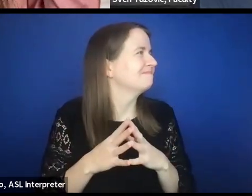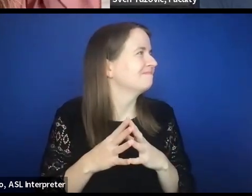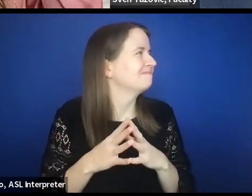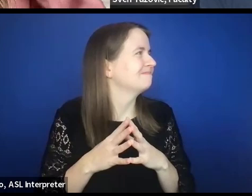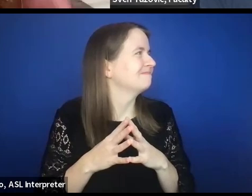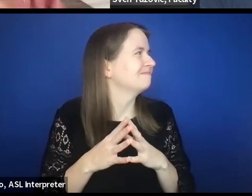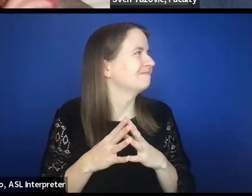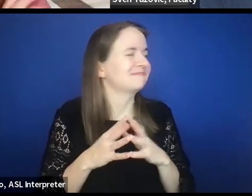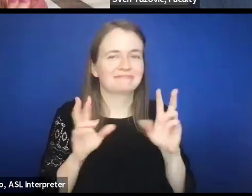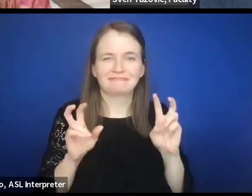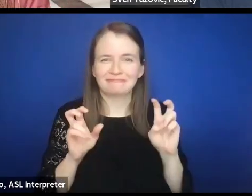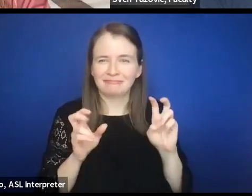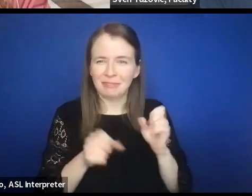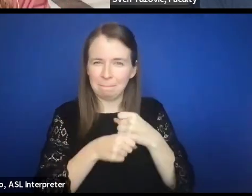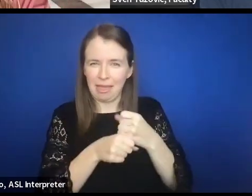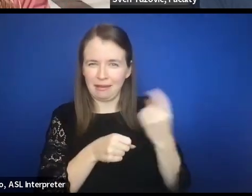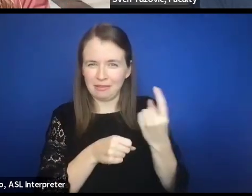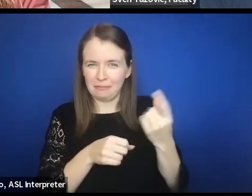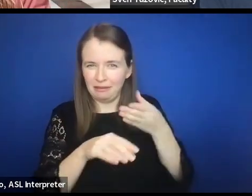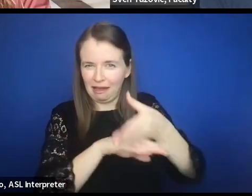output basically afterwards.